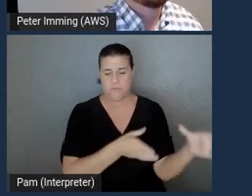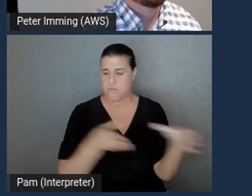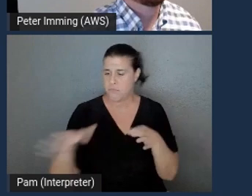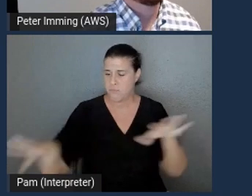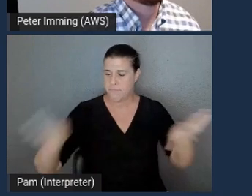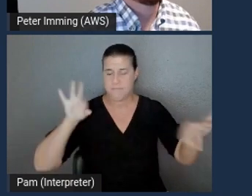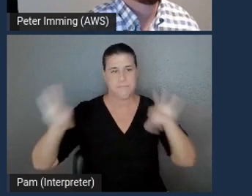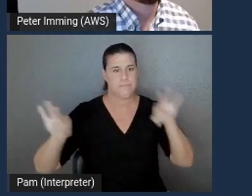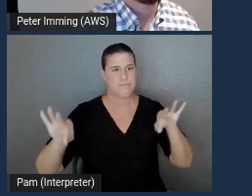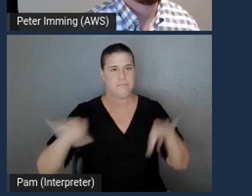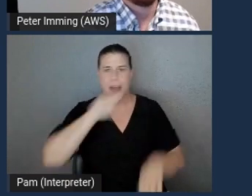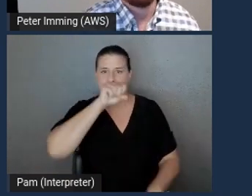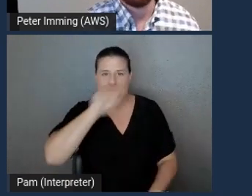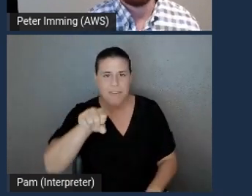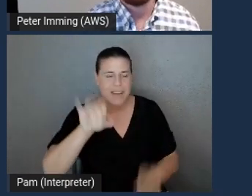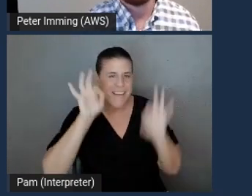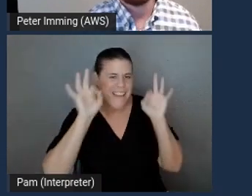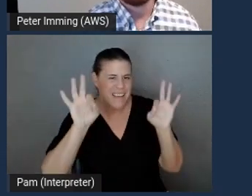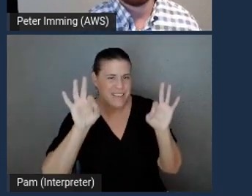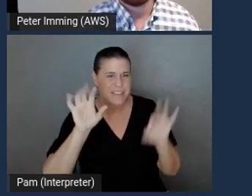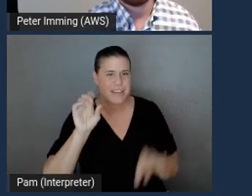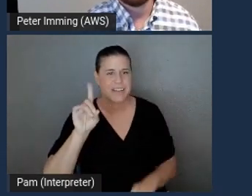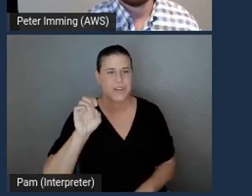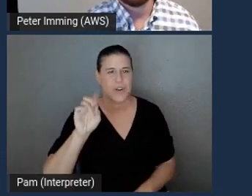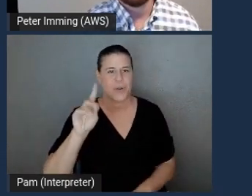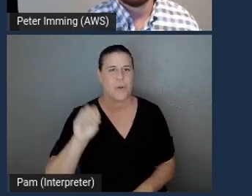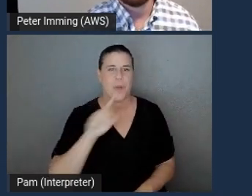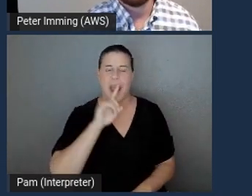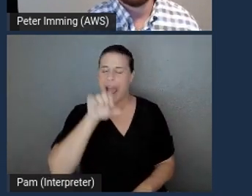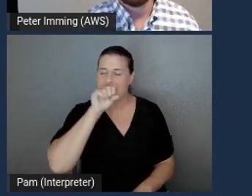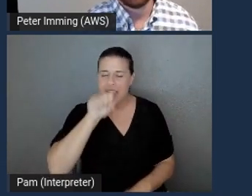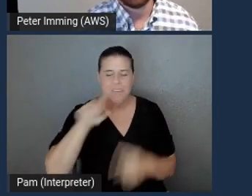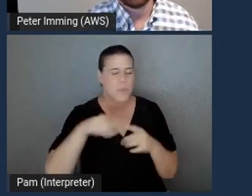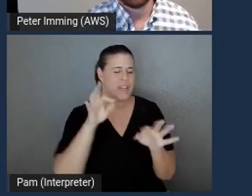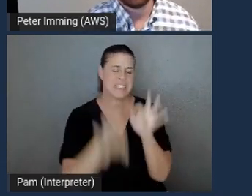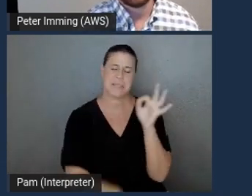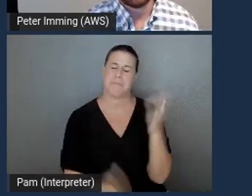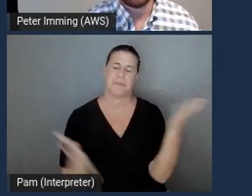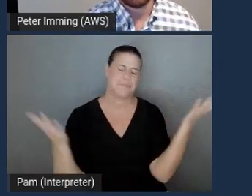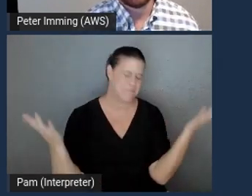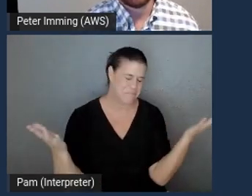I love this. Excellent. I love it when it's simple. So